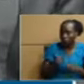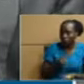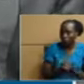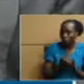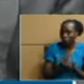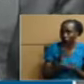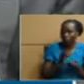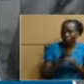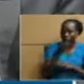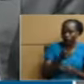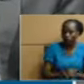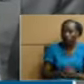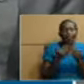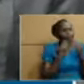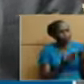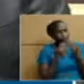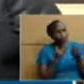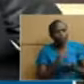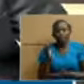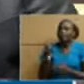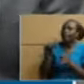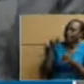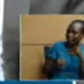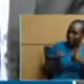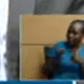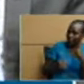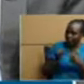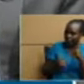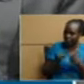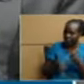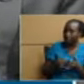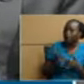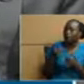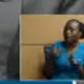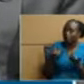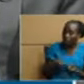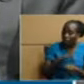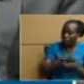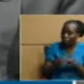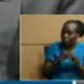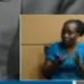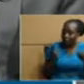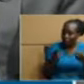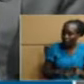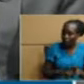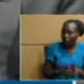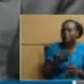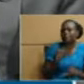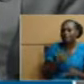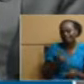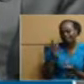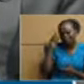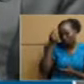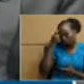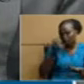for the future. Thank you, Rose. And lastly, now that the COVID-19 has come, there is need for government to